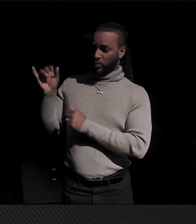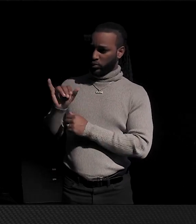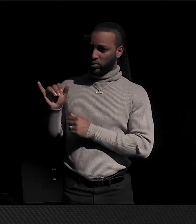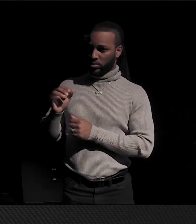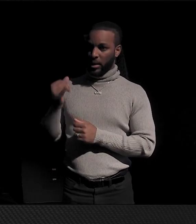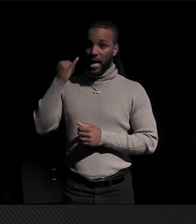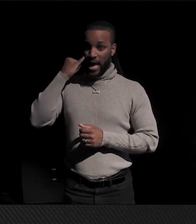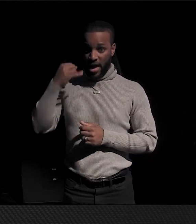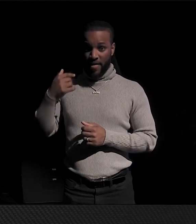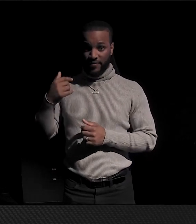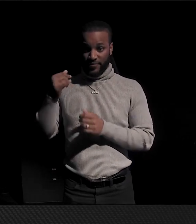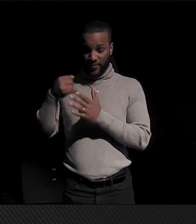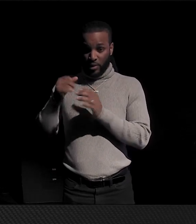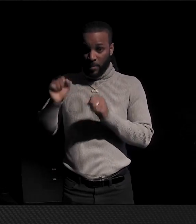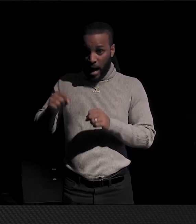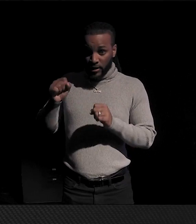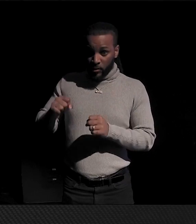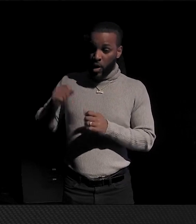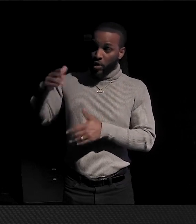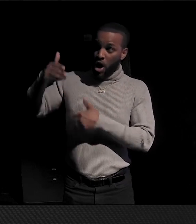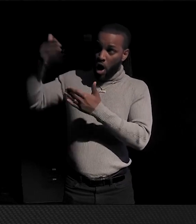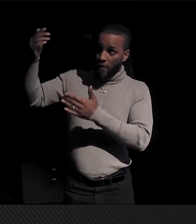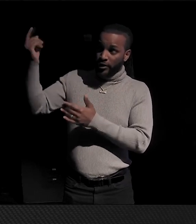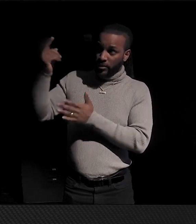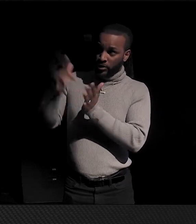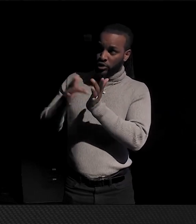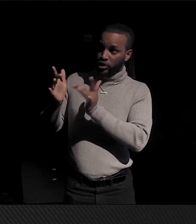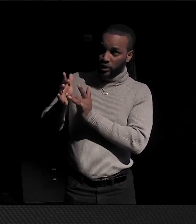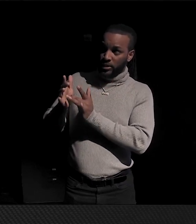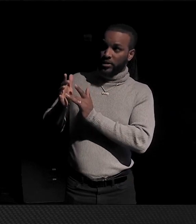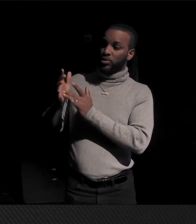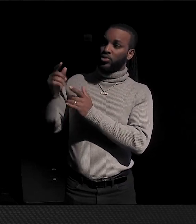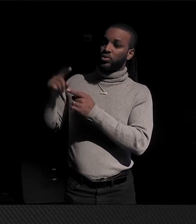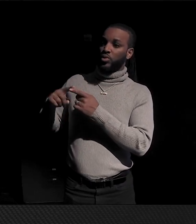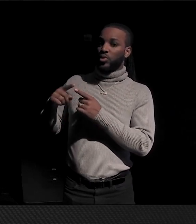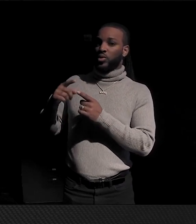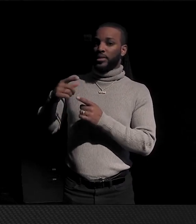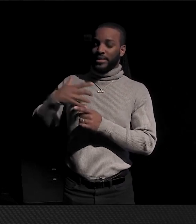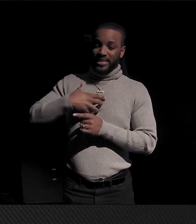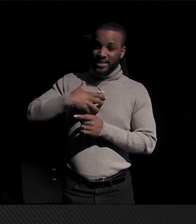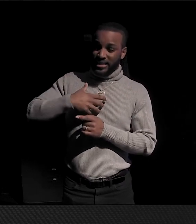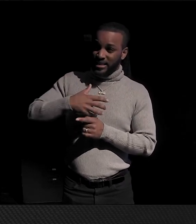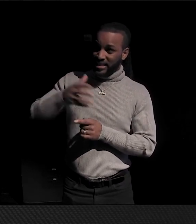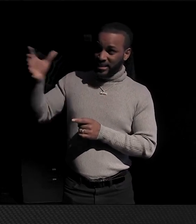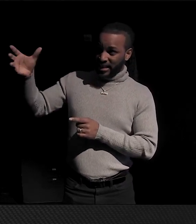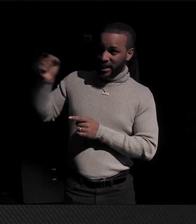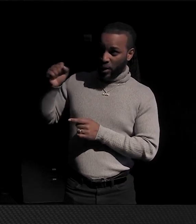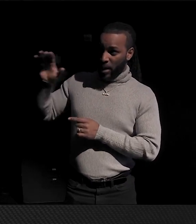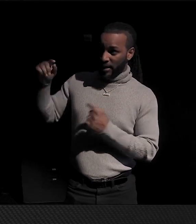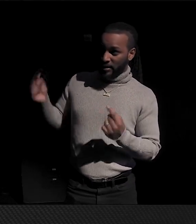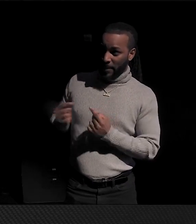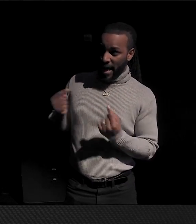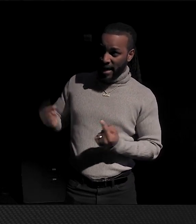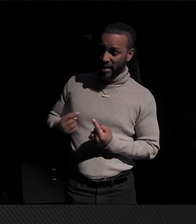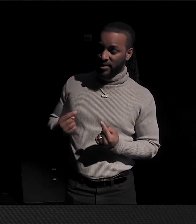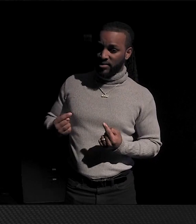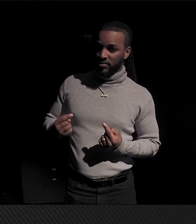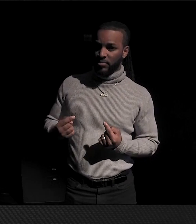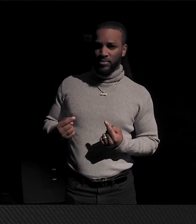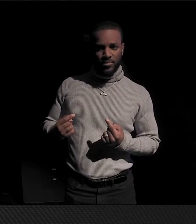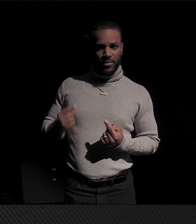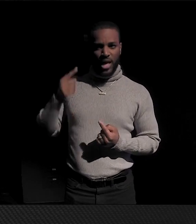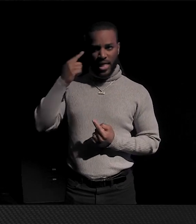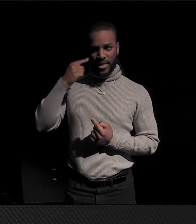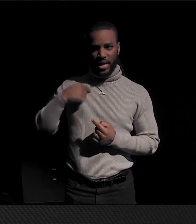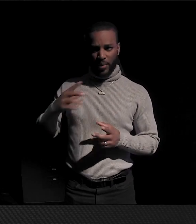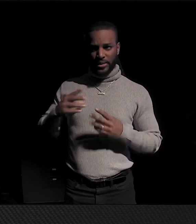Like, if I had a way to offer something to Jesus, to take away some of the pain that he faced, I think I would